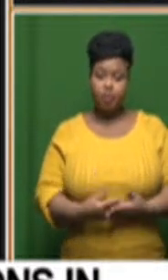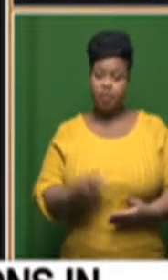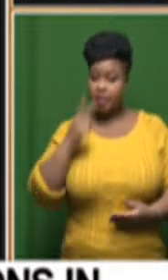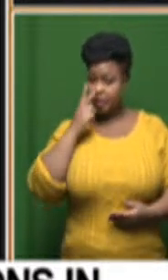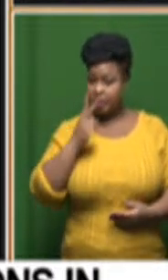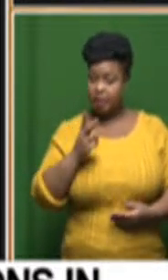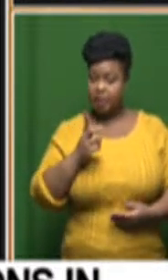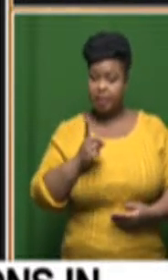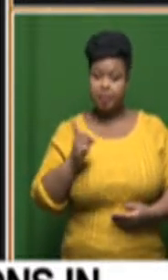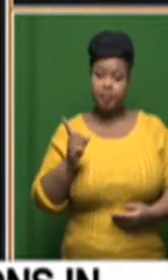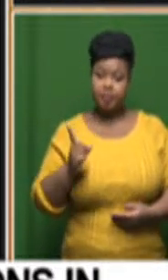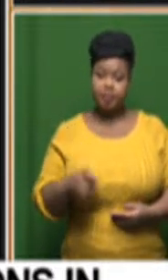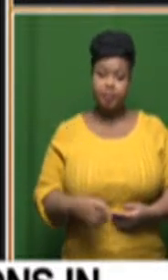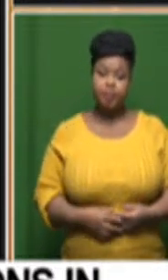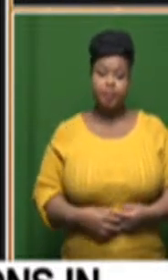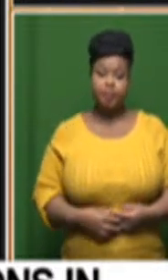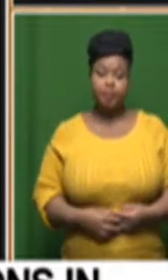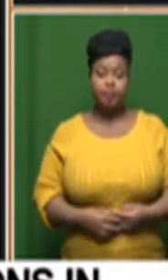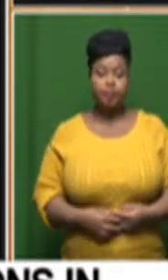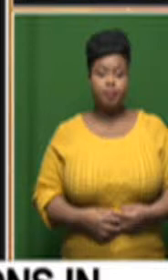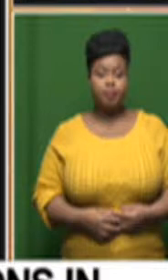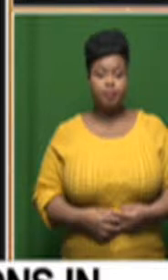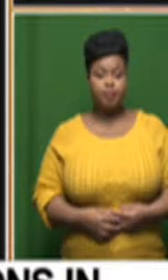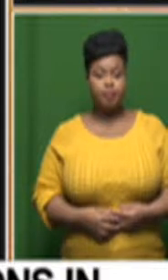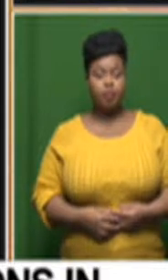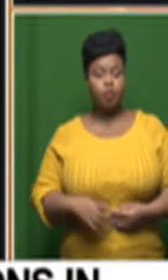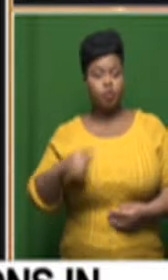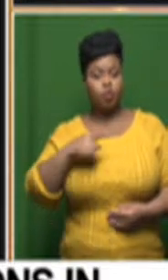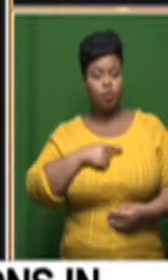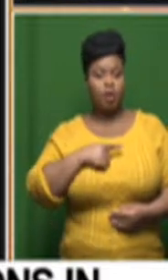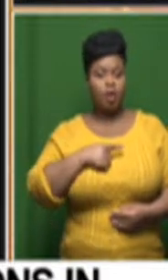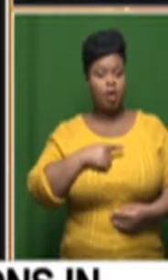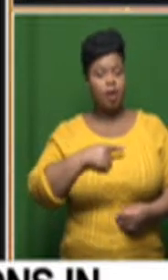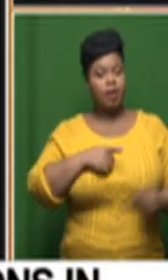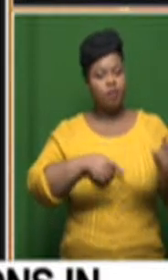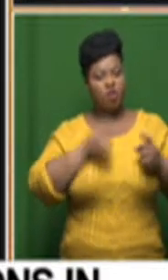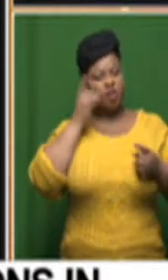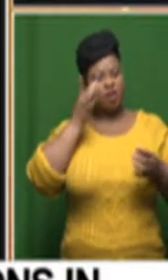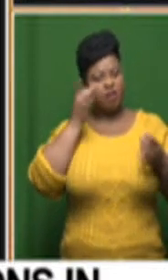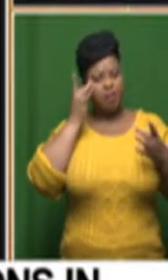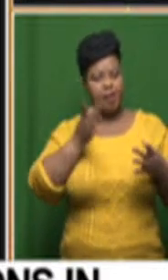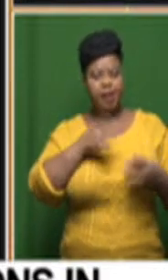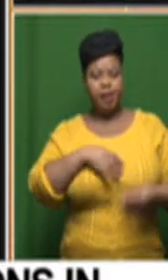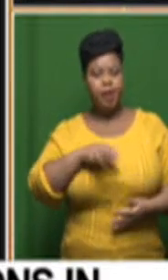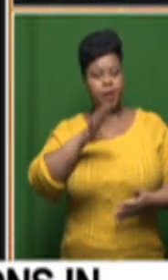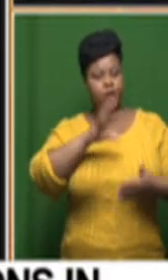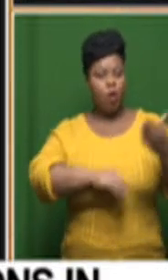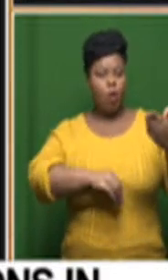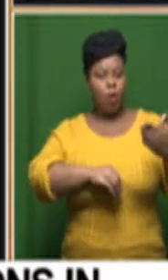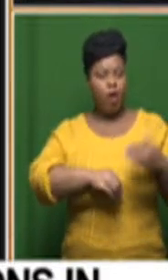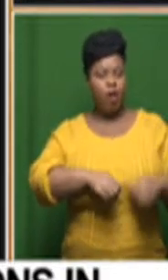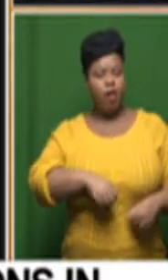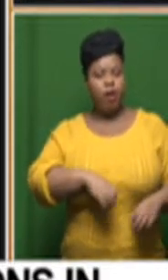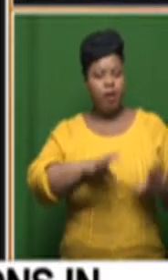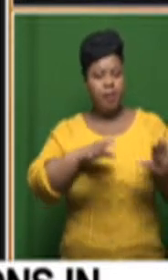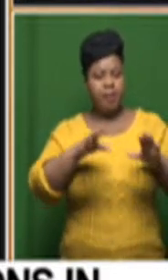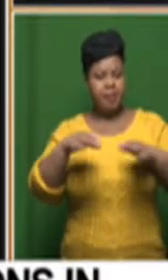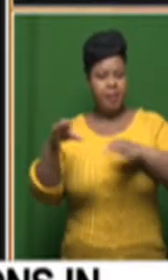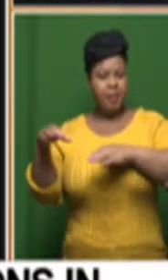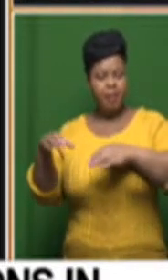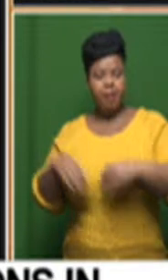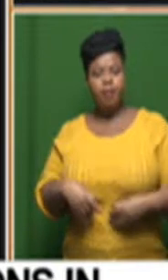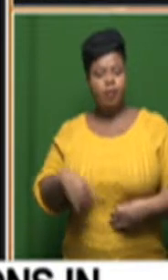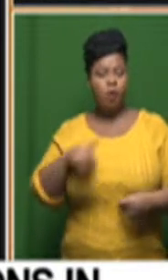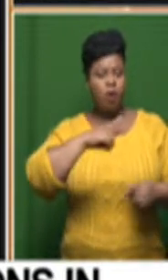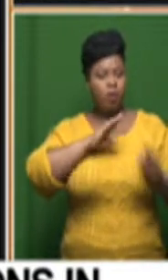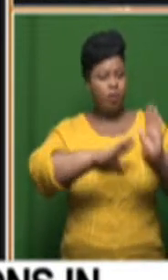see, as I refer to that cascade, it contains the information of all the age groups. It indicates our progress on